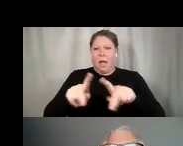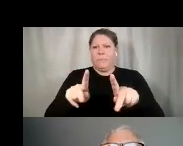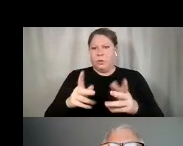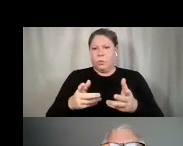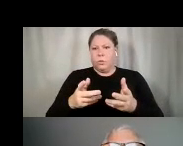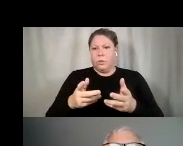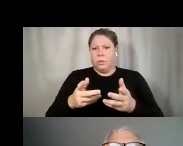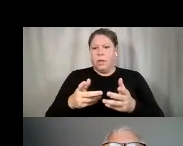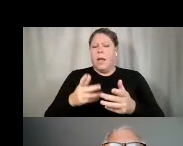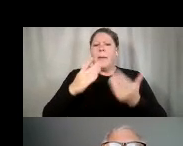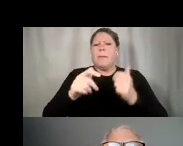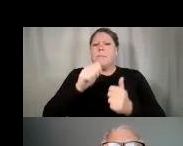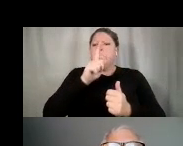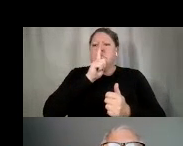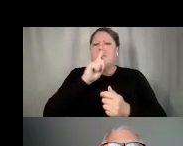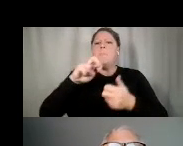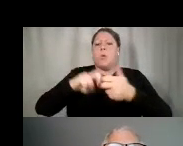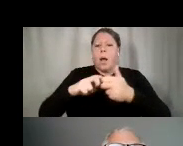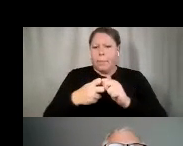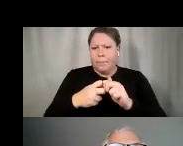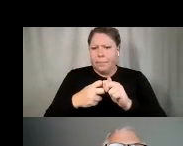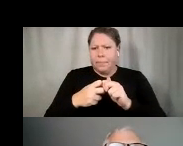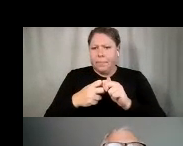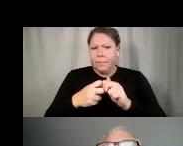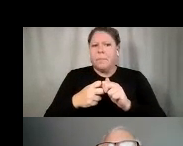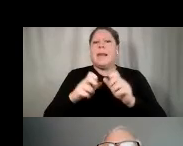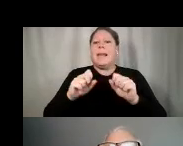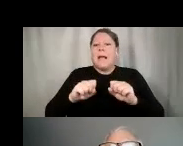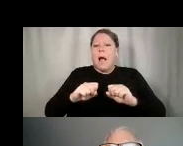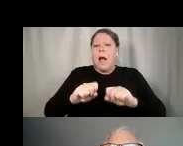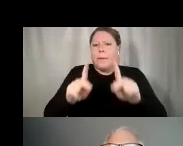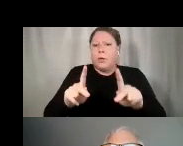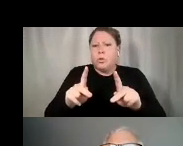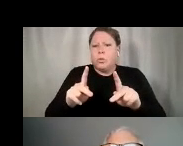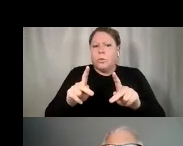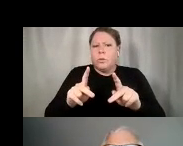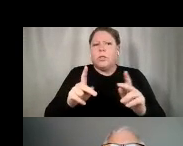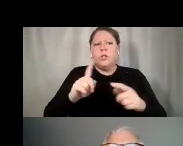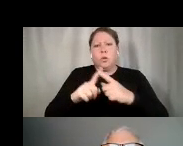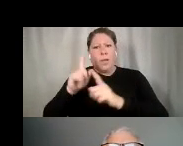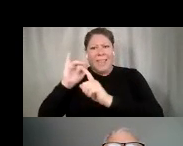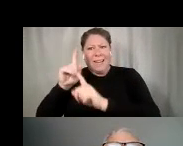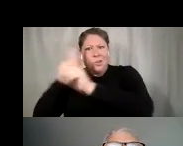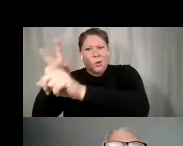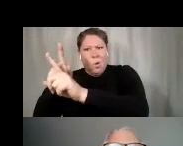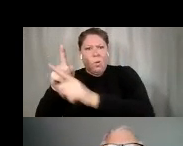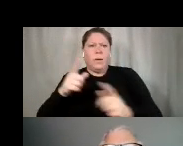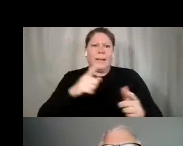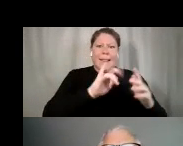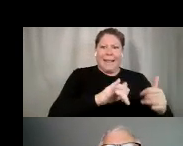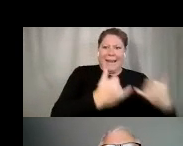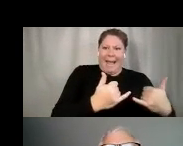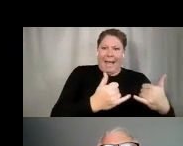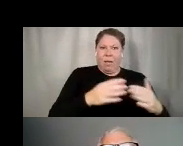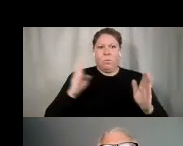defined problem, but it represents our opportunity to go forward. So it's just another way of reframing a way to